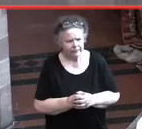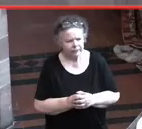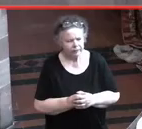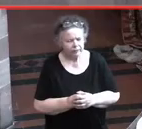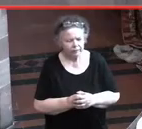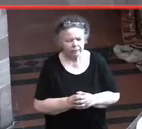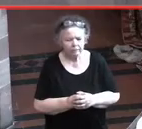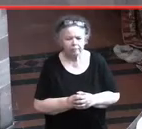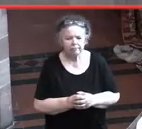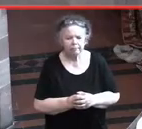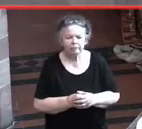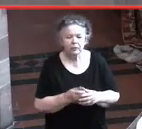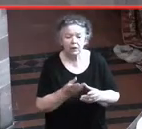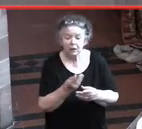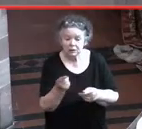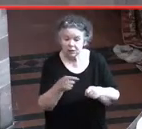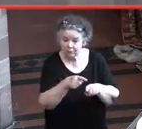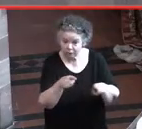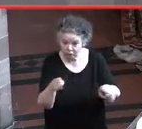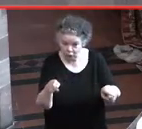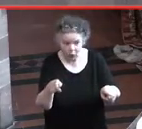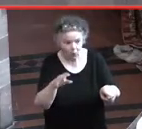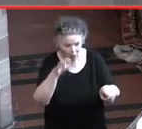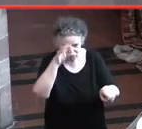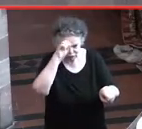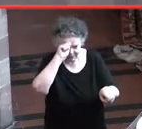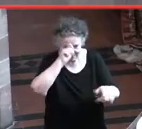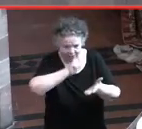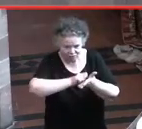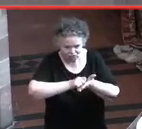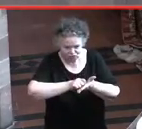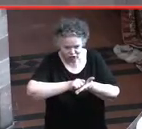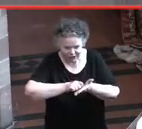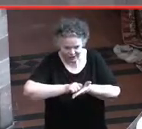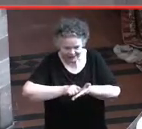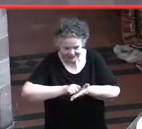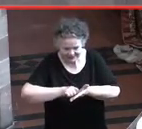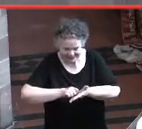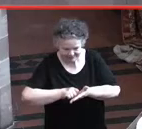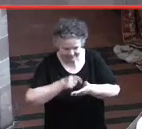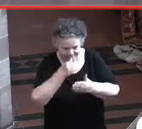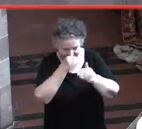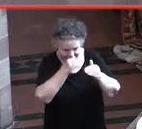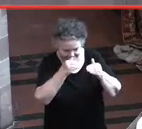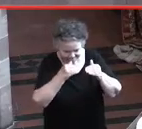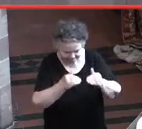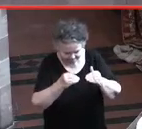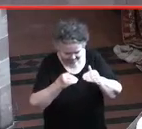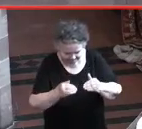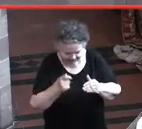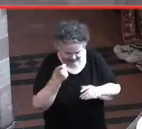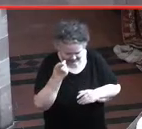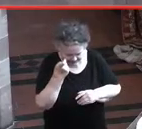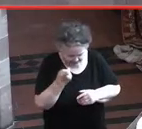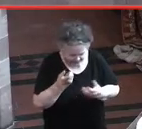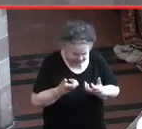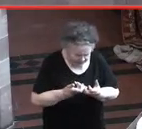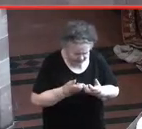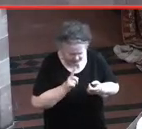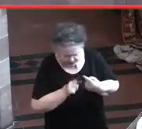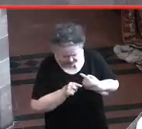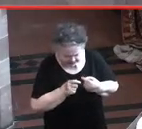Some of you will remember writing among those subsections, reflecting deeply on those